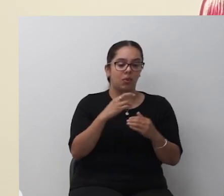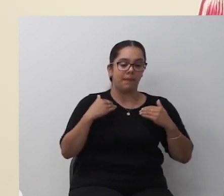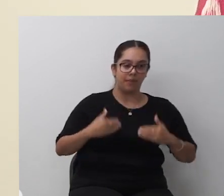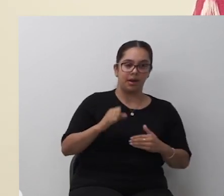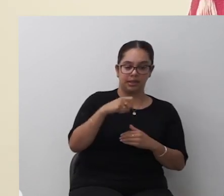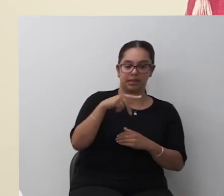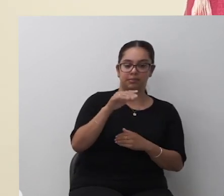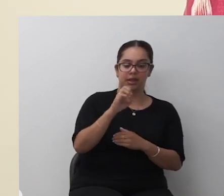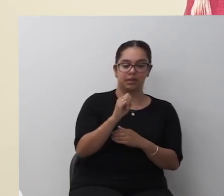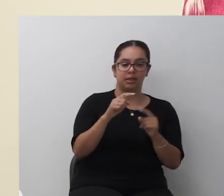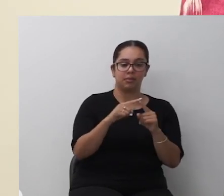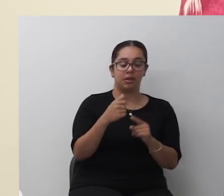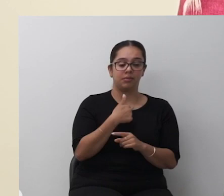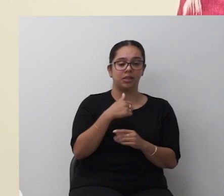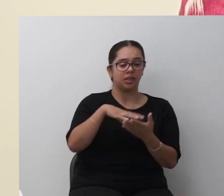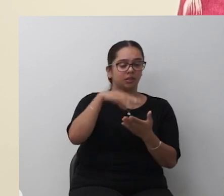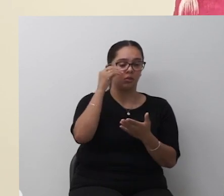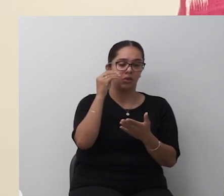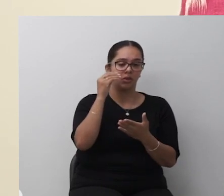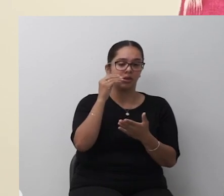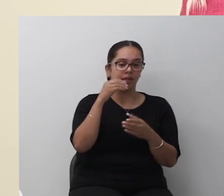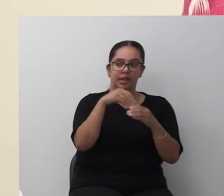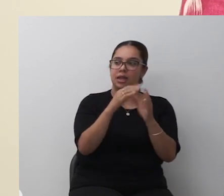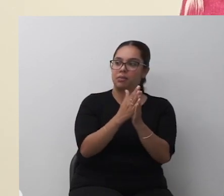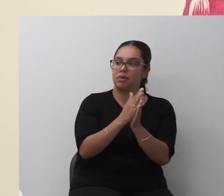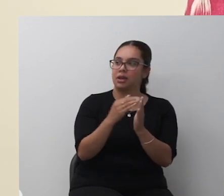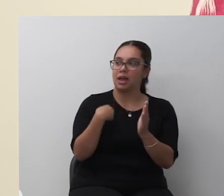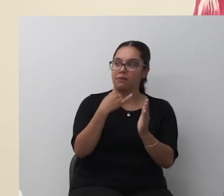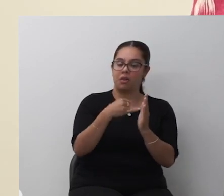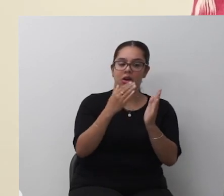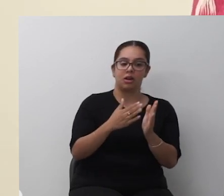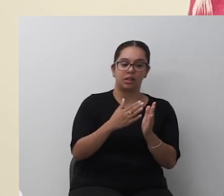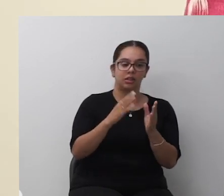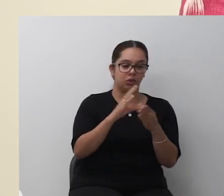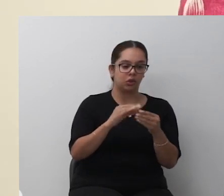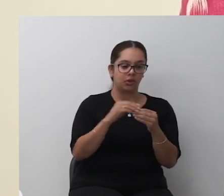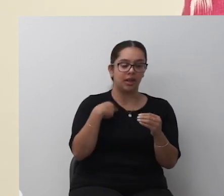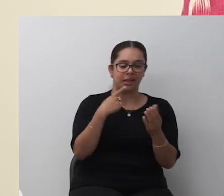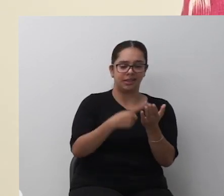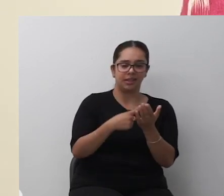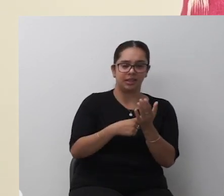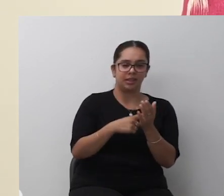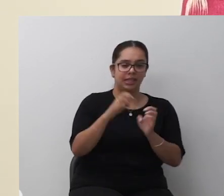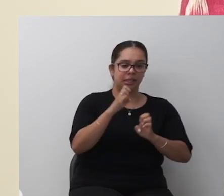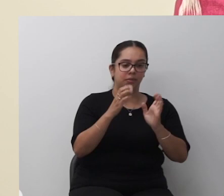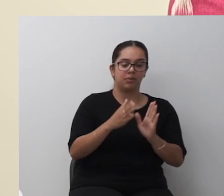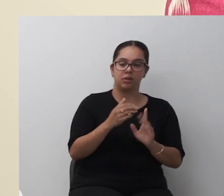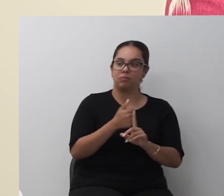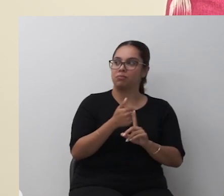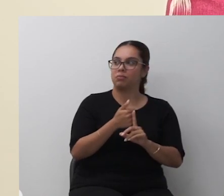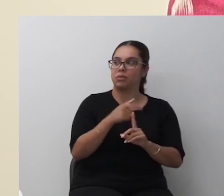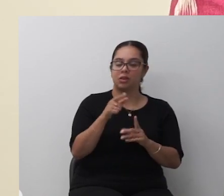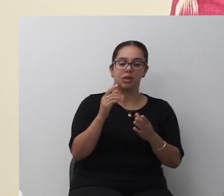so, but the thing that I have learned, and it's actually something in the book, there's an artist story that I talk about who's an experimenter, and she's